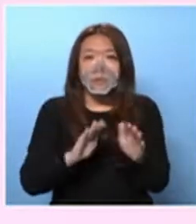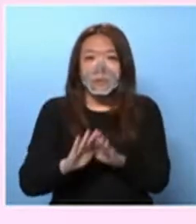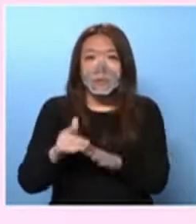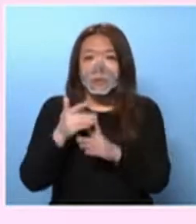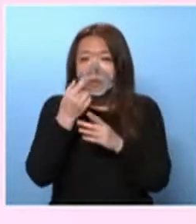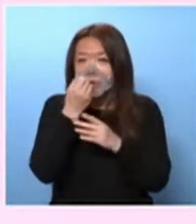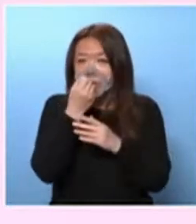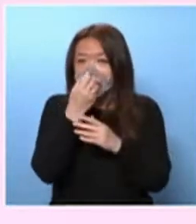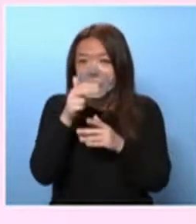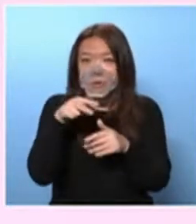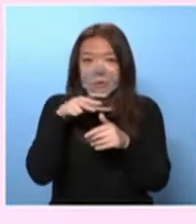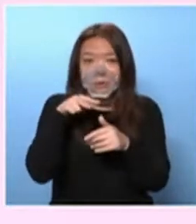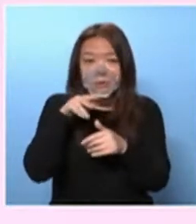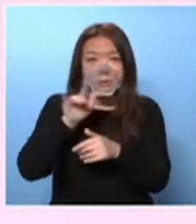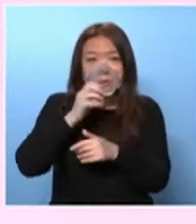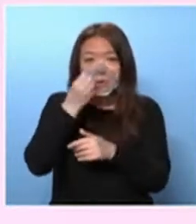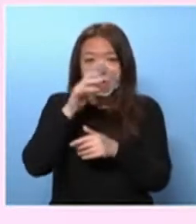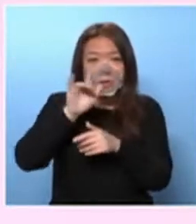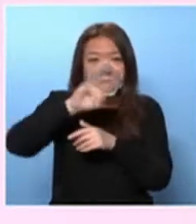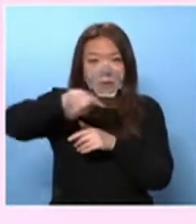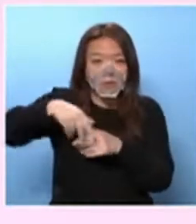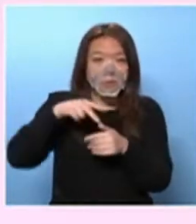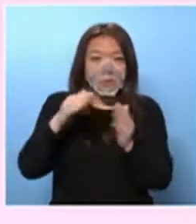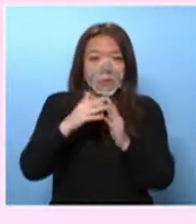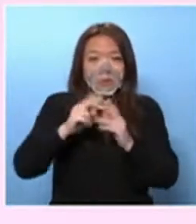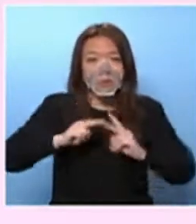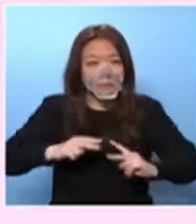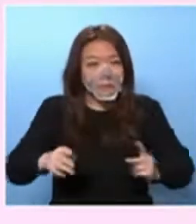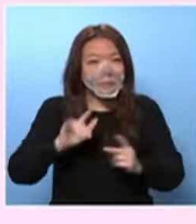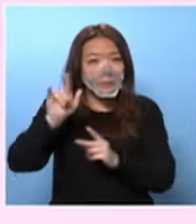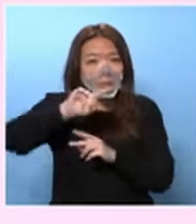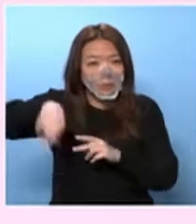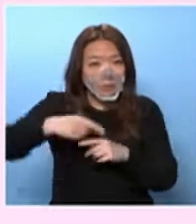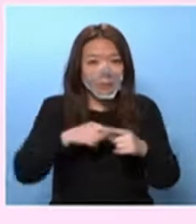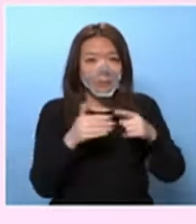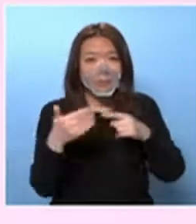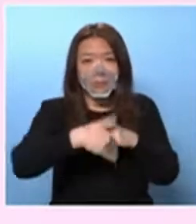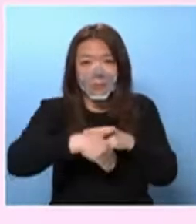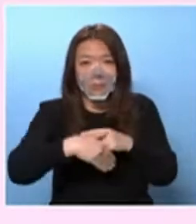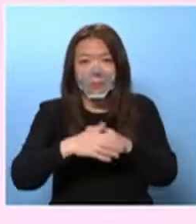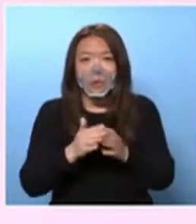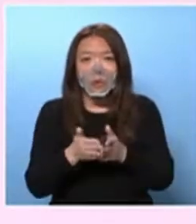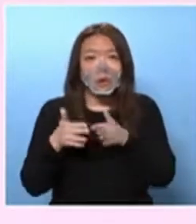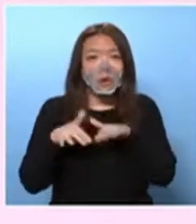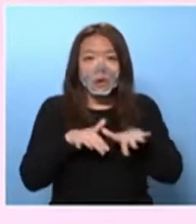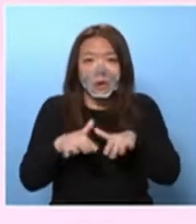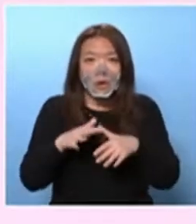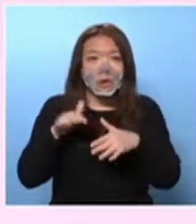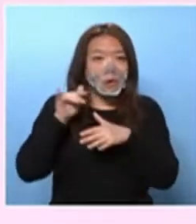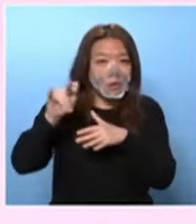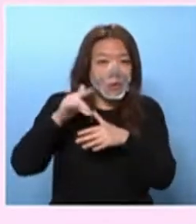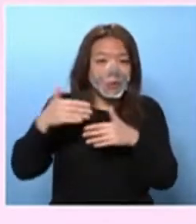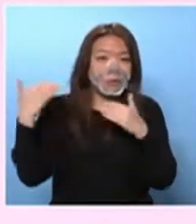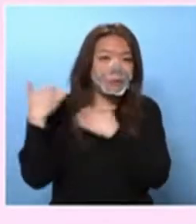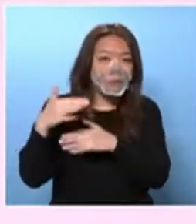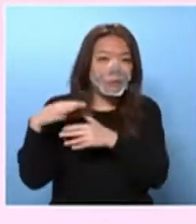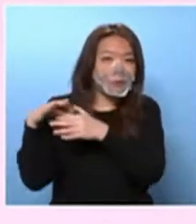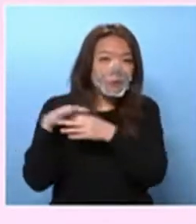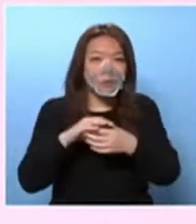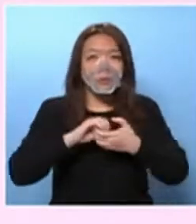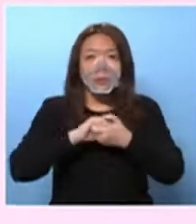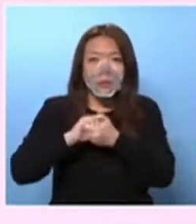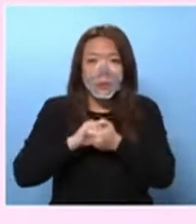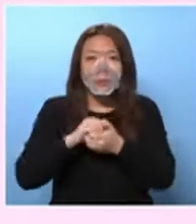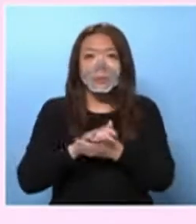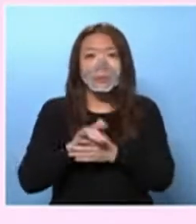cargo services for the GBA, the Airport Authority Hong Kong plans to develop sea-air cargo transshipment between the HKIA and the rest of the